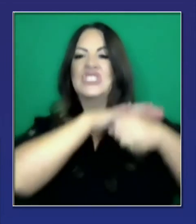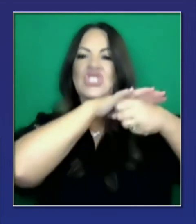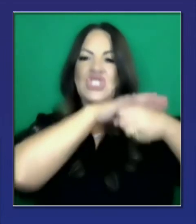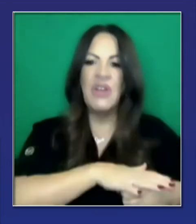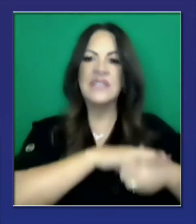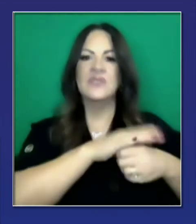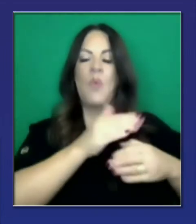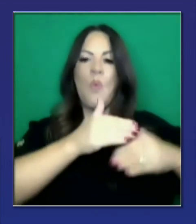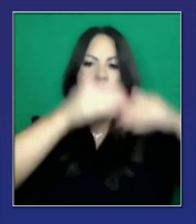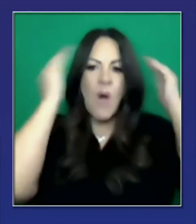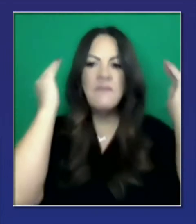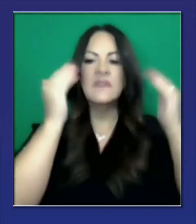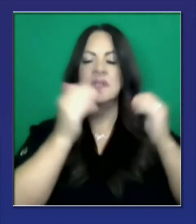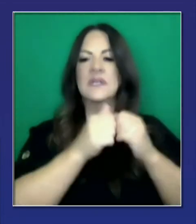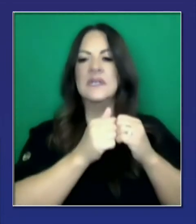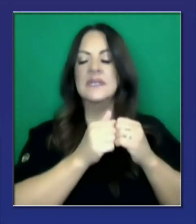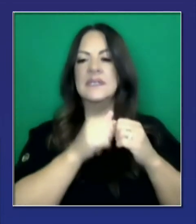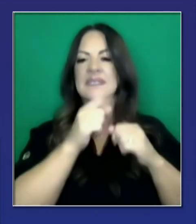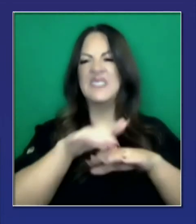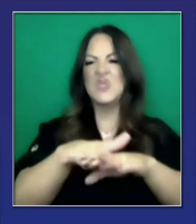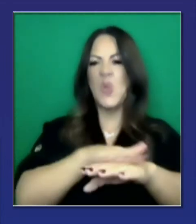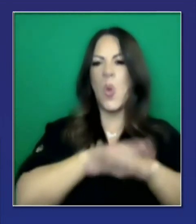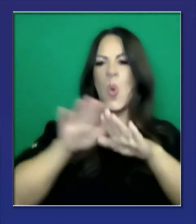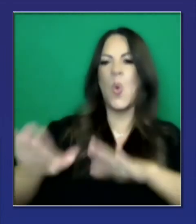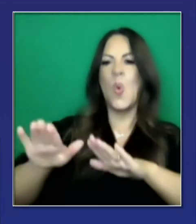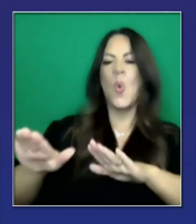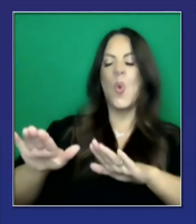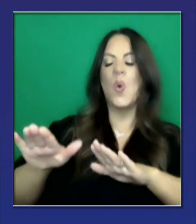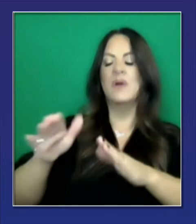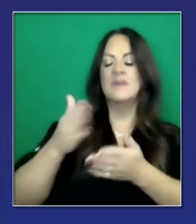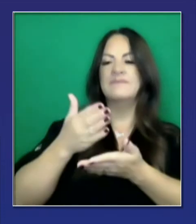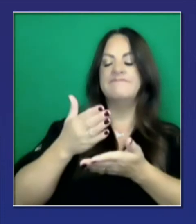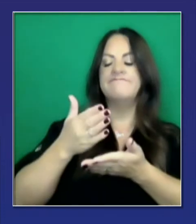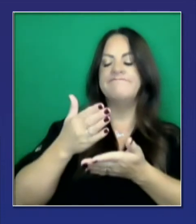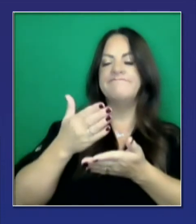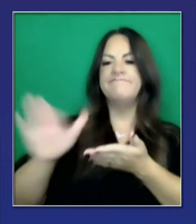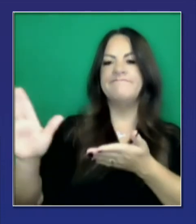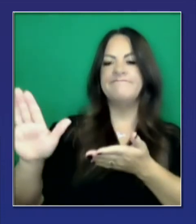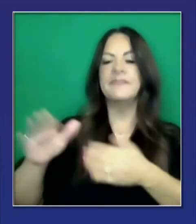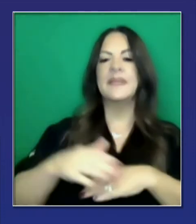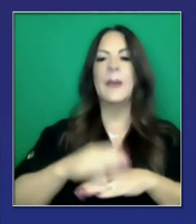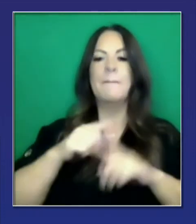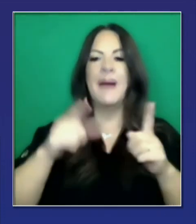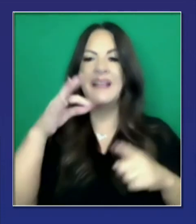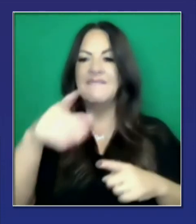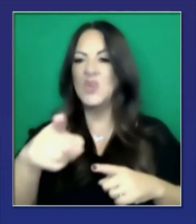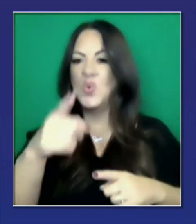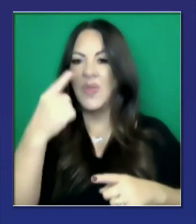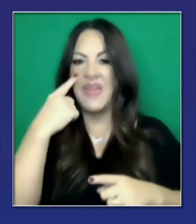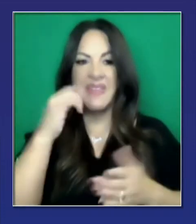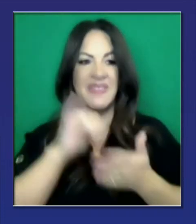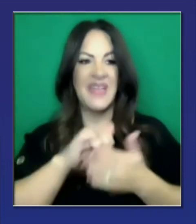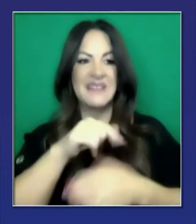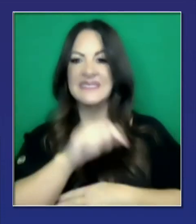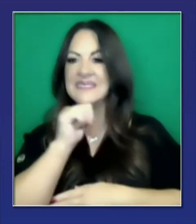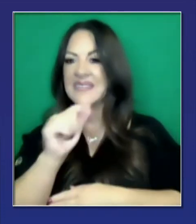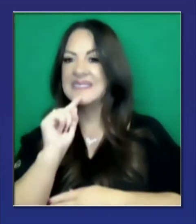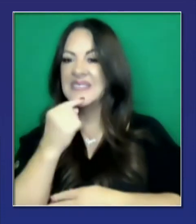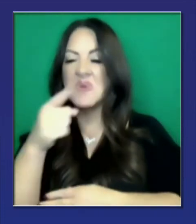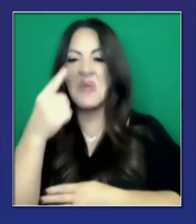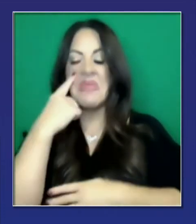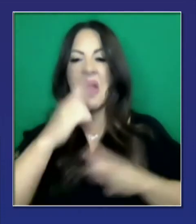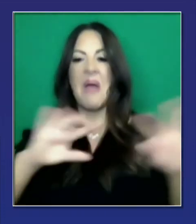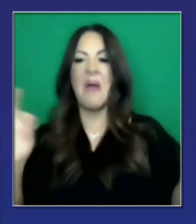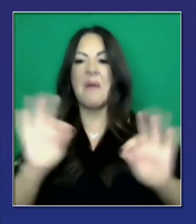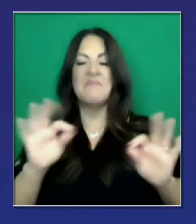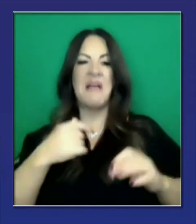care is being slowed down. So if you think this doesn't impact you, if you think somehow you're immune from impact